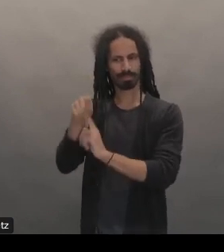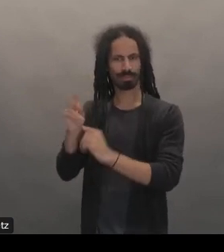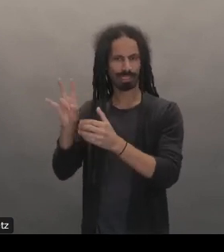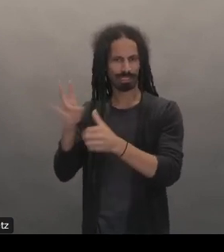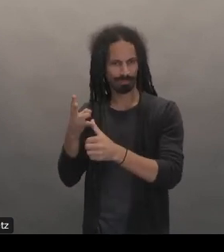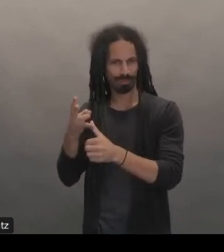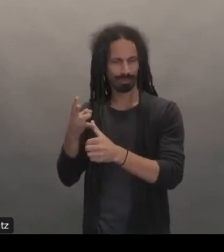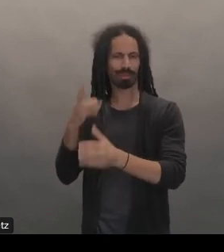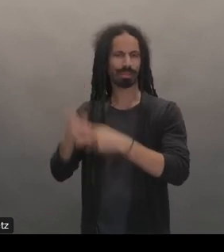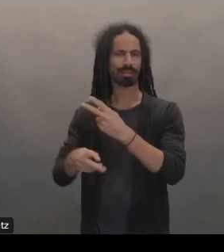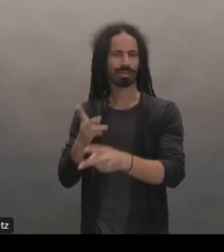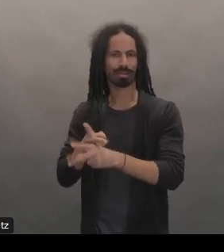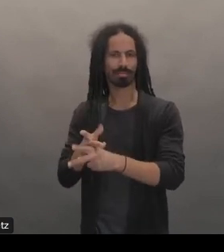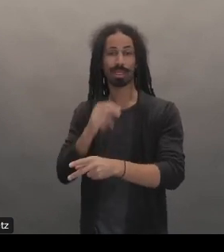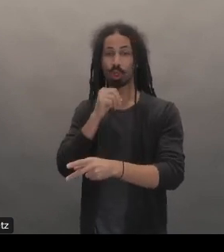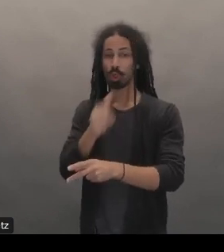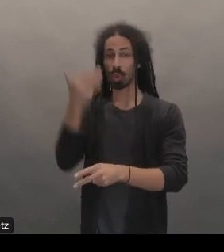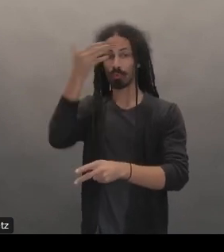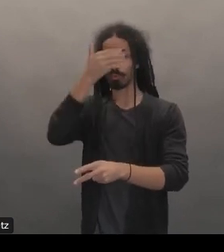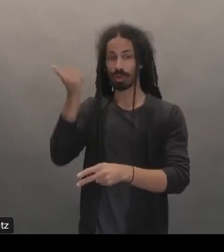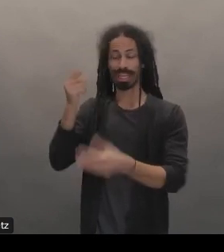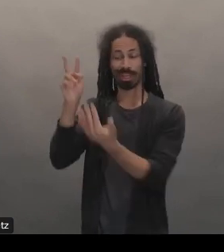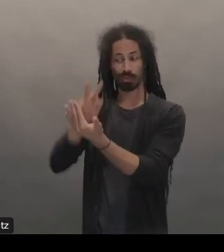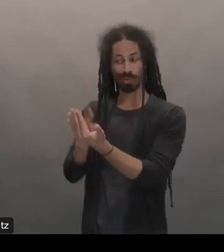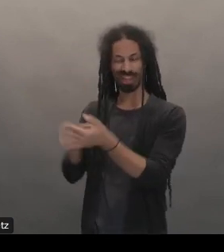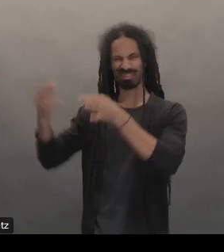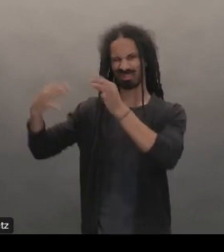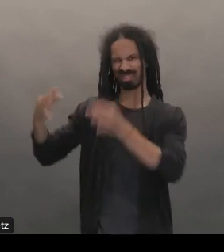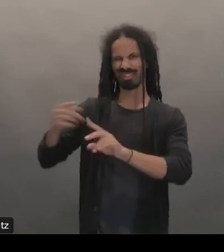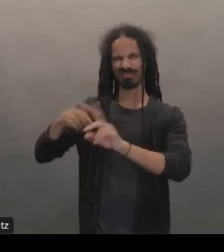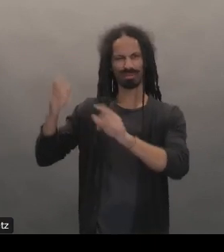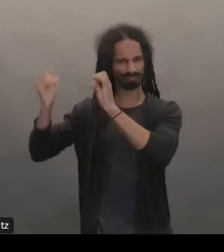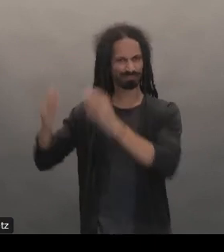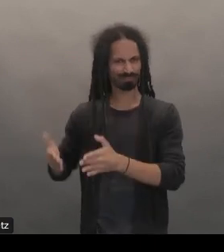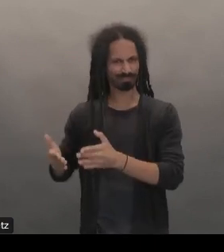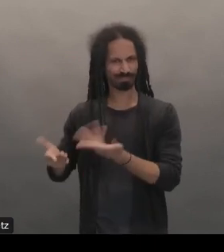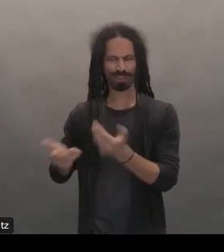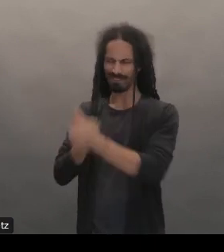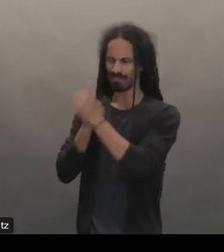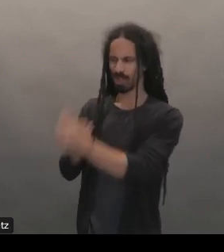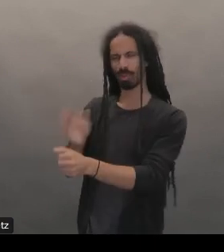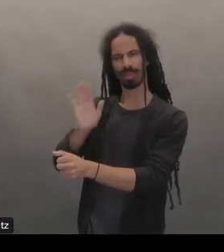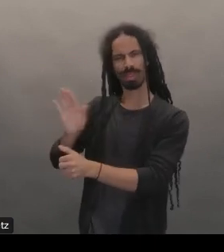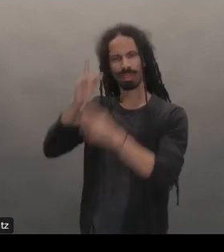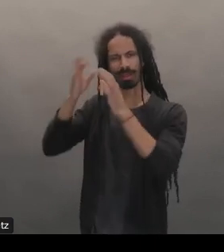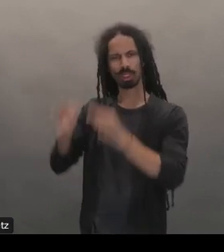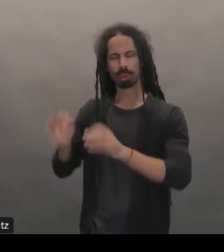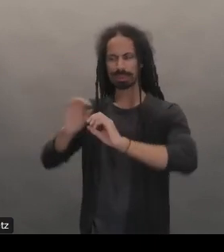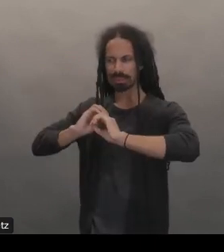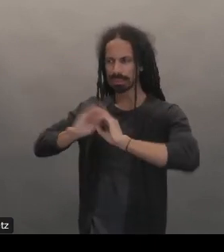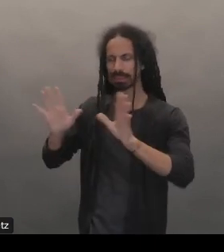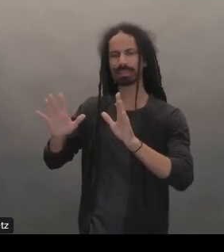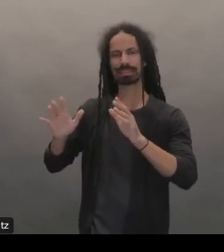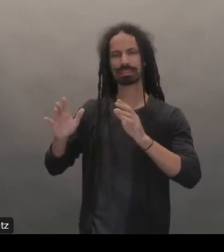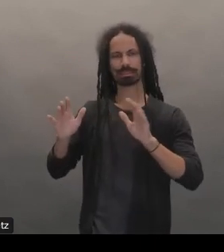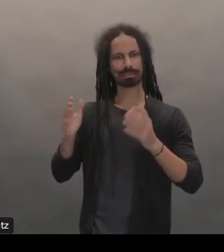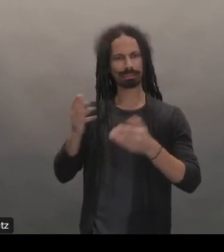don't forget to read your instructions and follow your instructor's requirements very carefully when it comes to